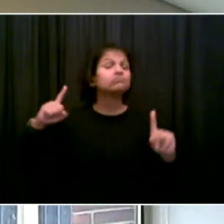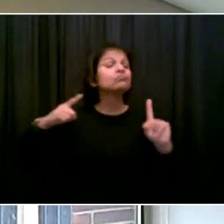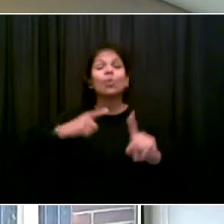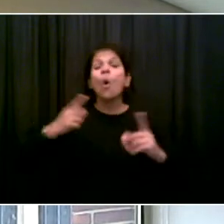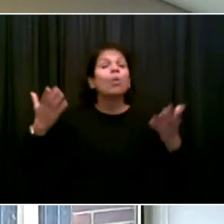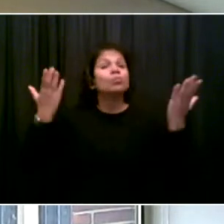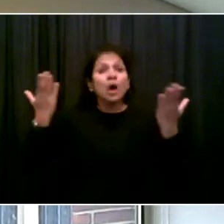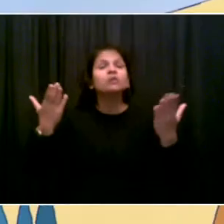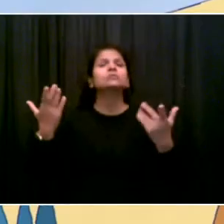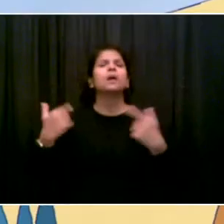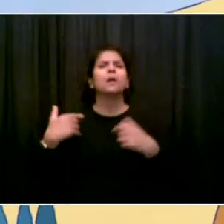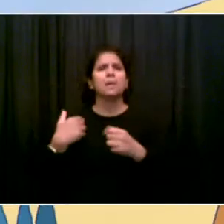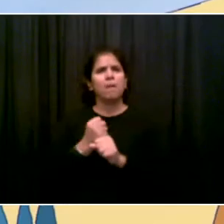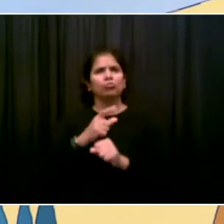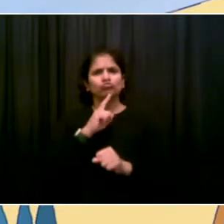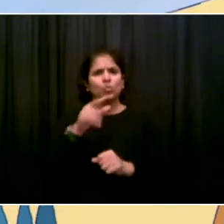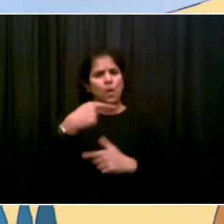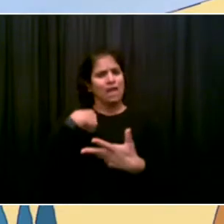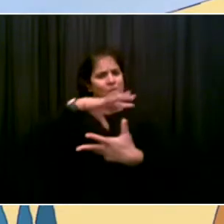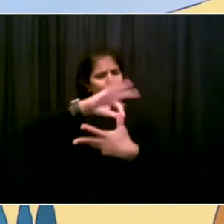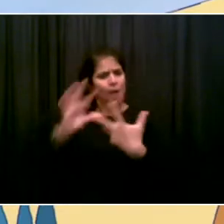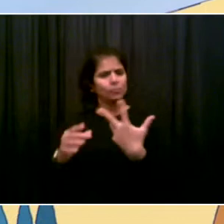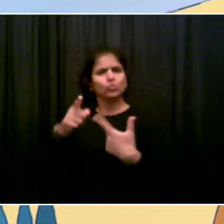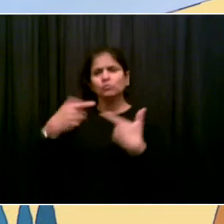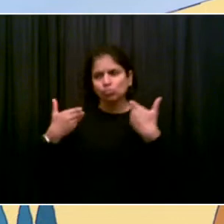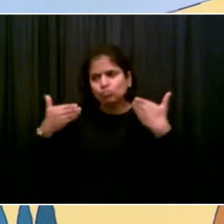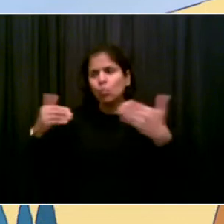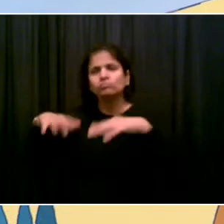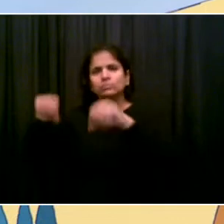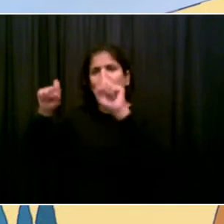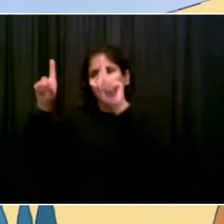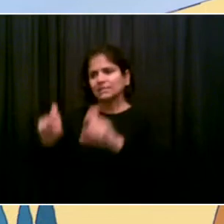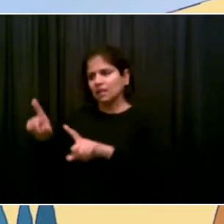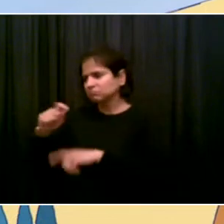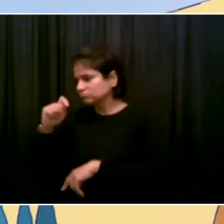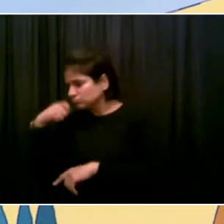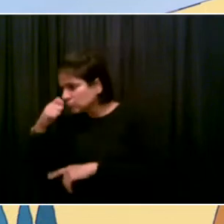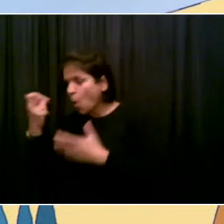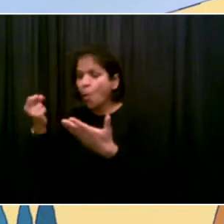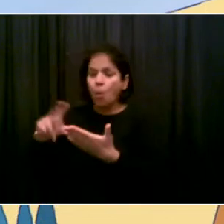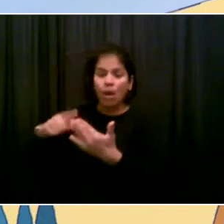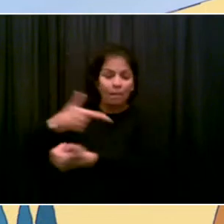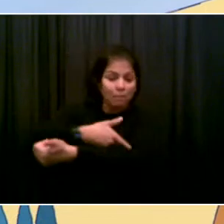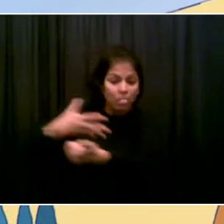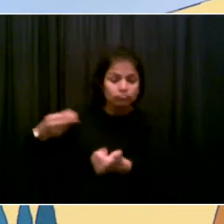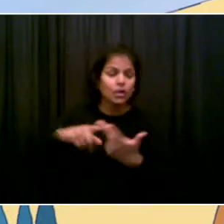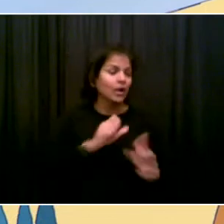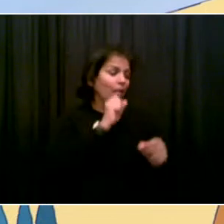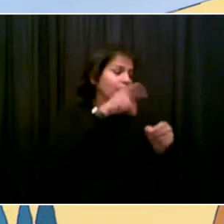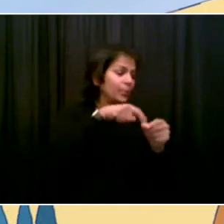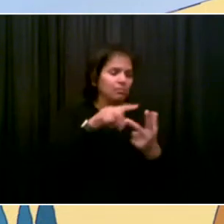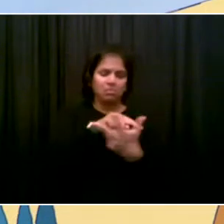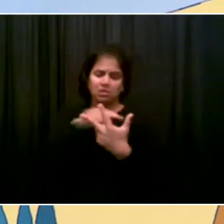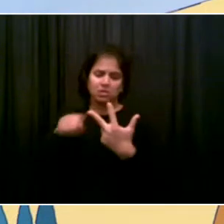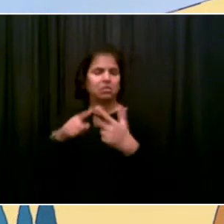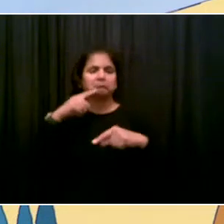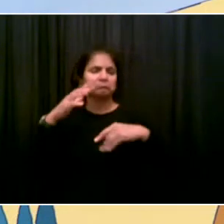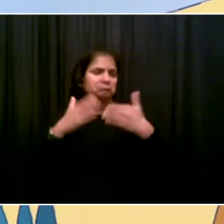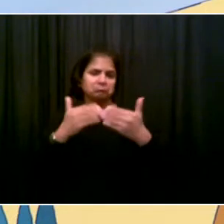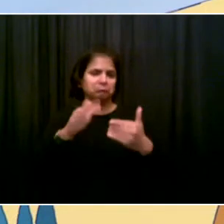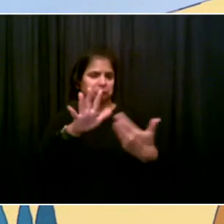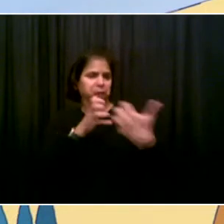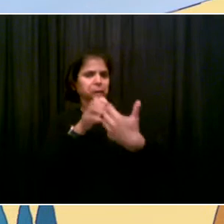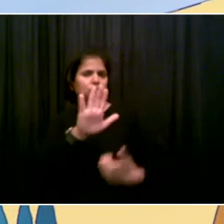tested. Amen. Go ahead, Steve. Thank you very much. Kind of a bigger picture question on where we are on COVID.